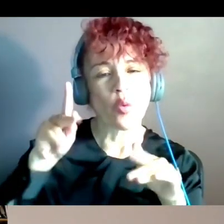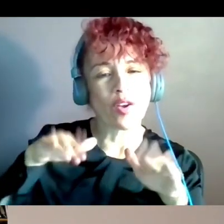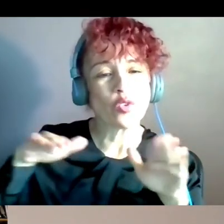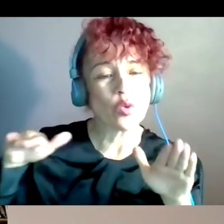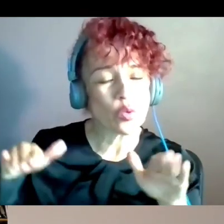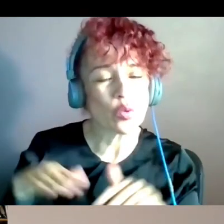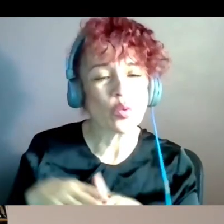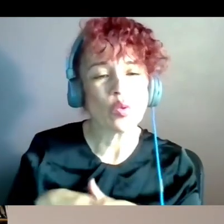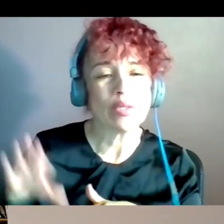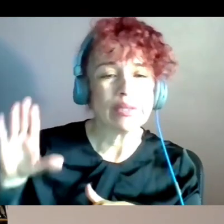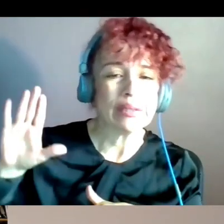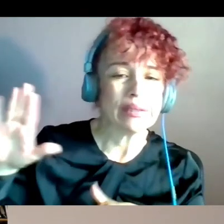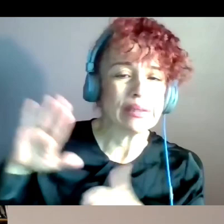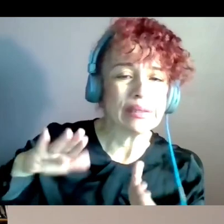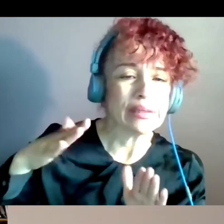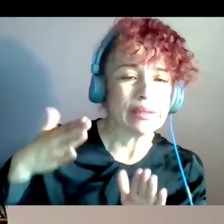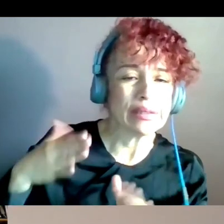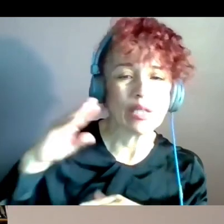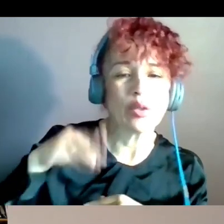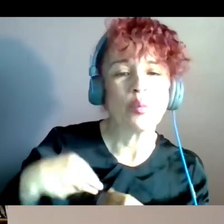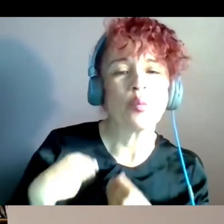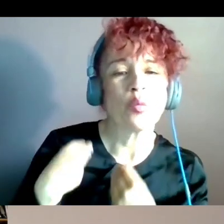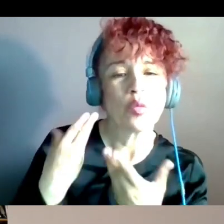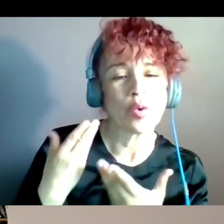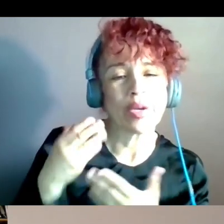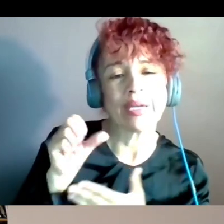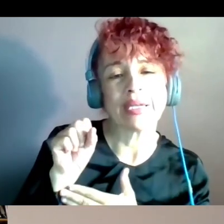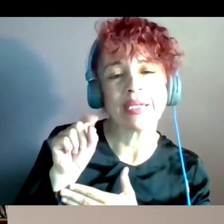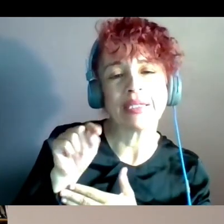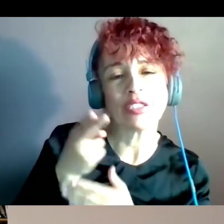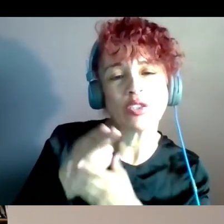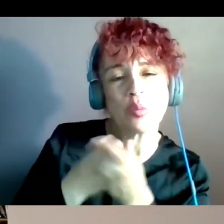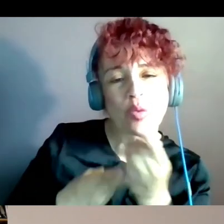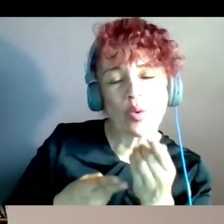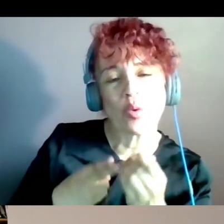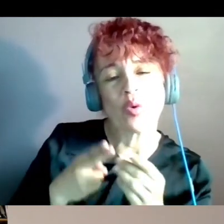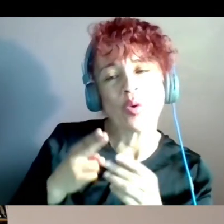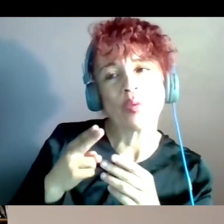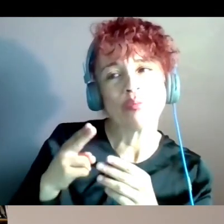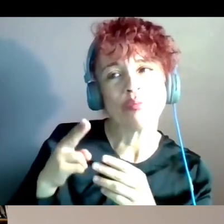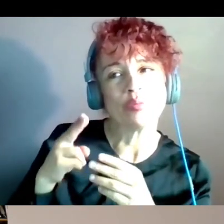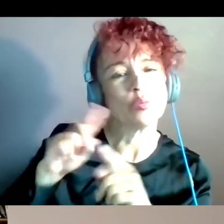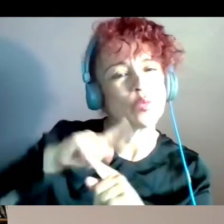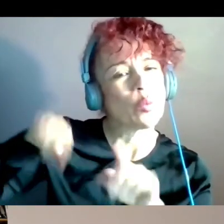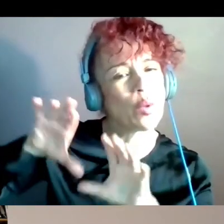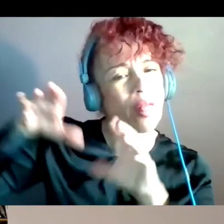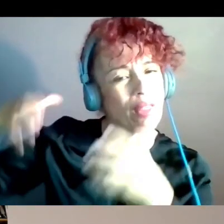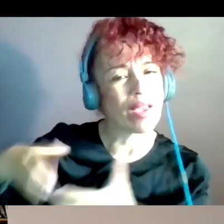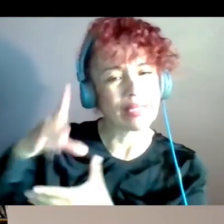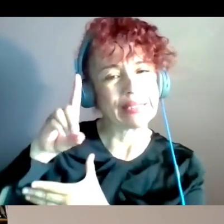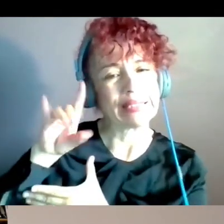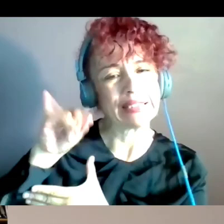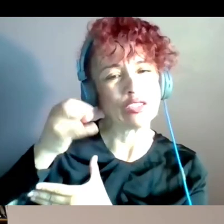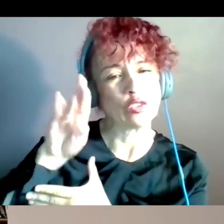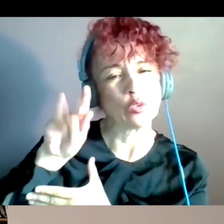and he contributed poetry and statuary, both of which are distributed all over the world. So he lived a long, full life. Of